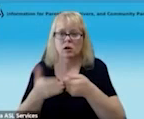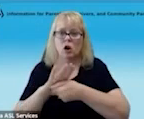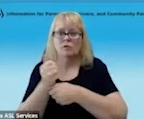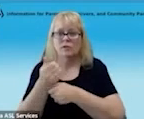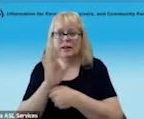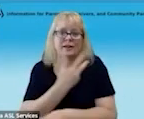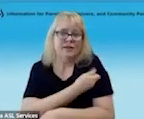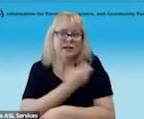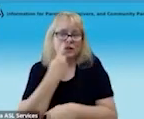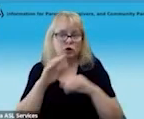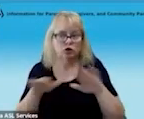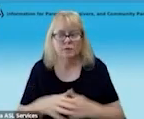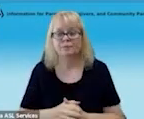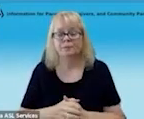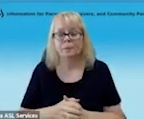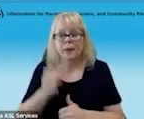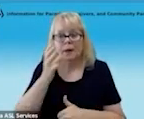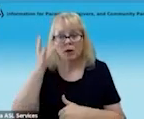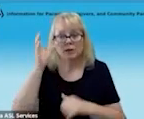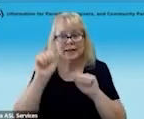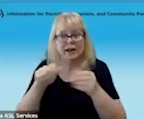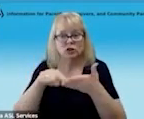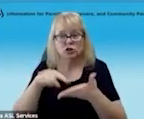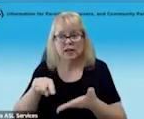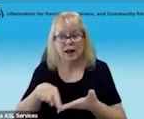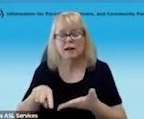child's pediatrician or family practice doctor, their local